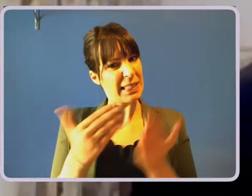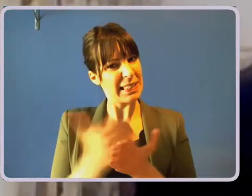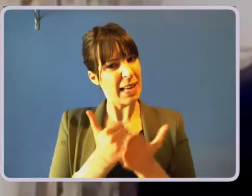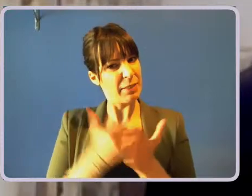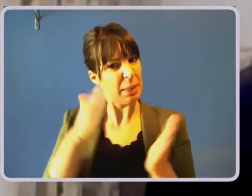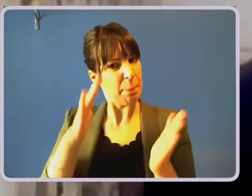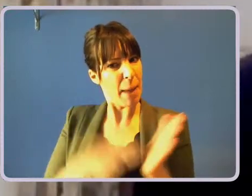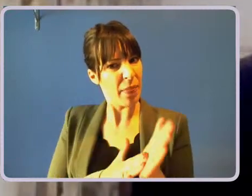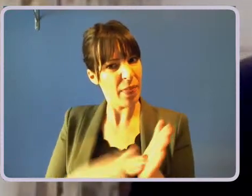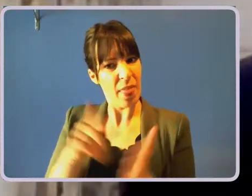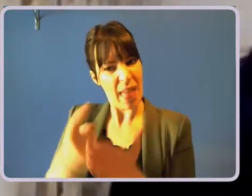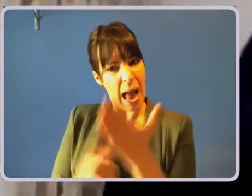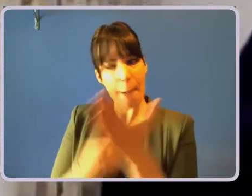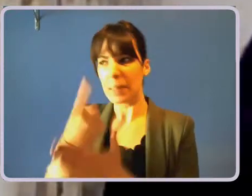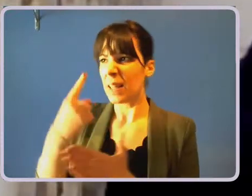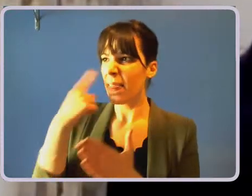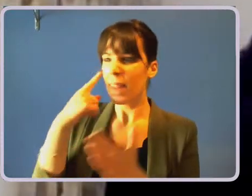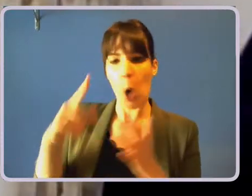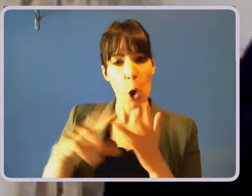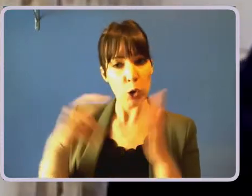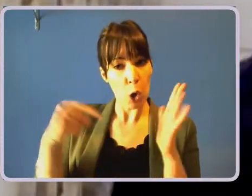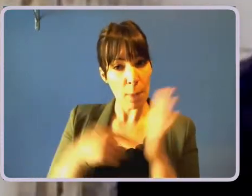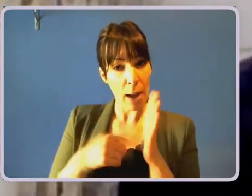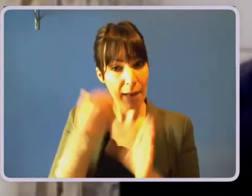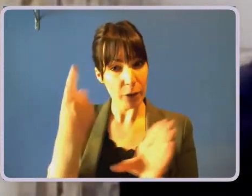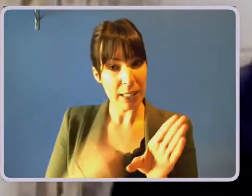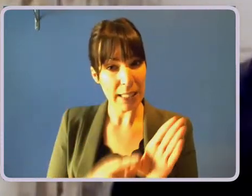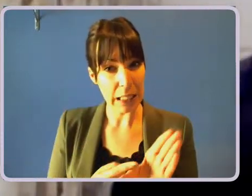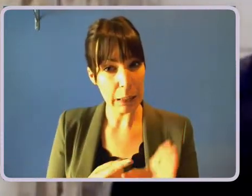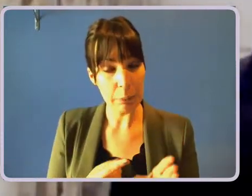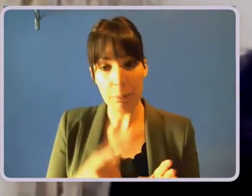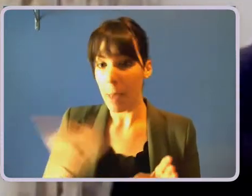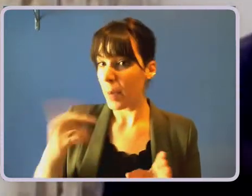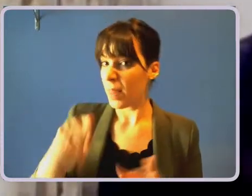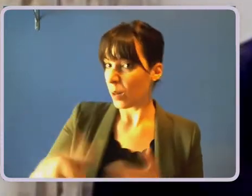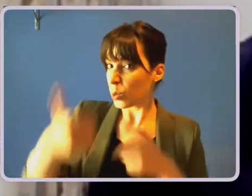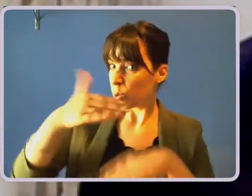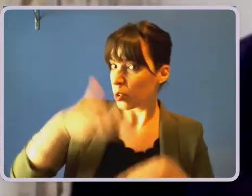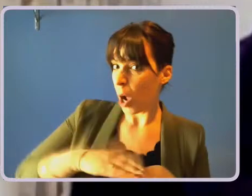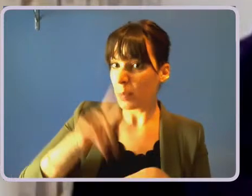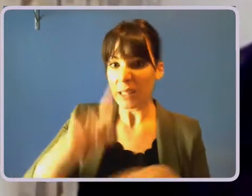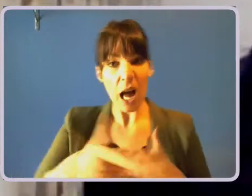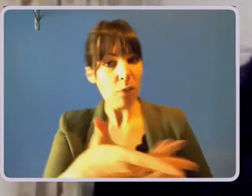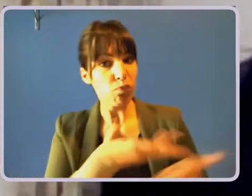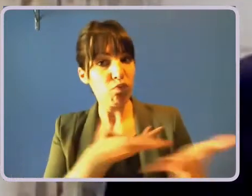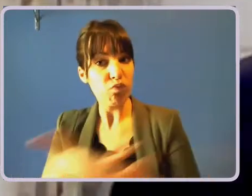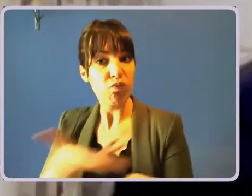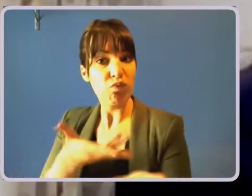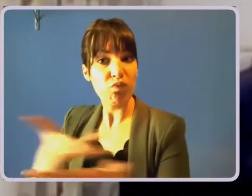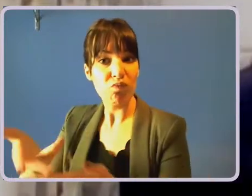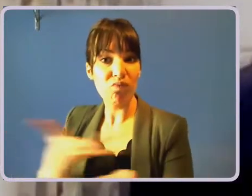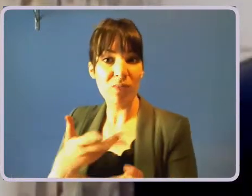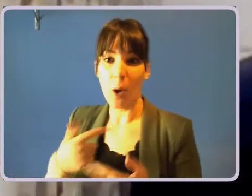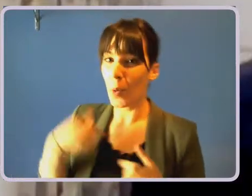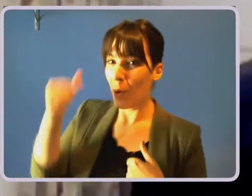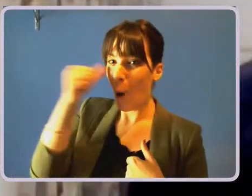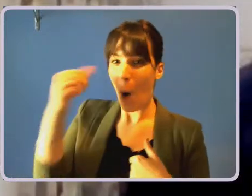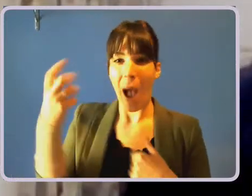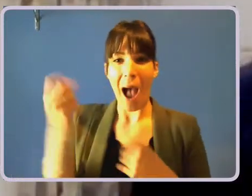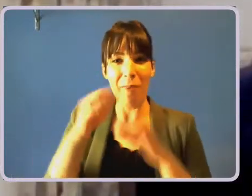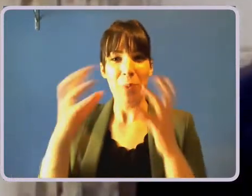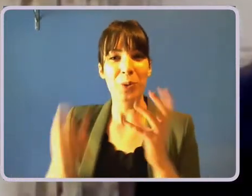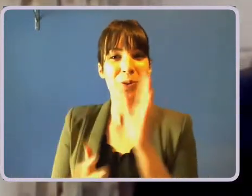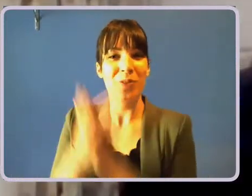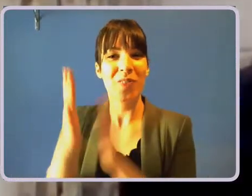Perhaps that's a way to brand it and have conversations. And we have a bushfire season every year, so surely we can have conversations leading